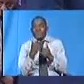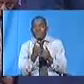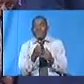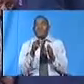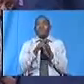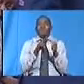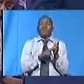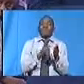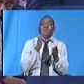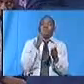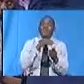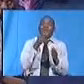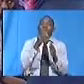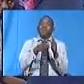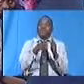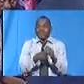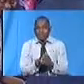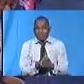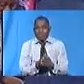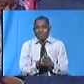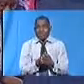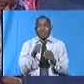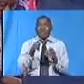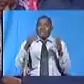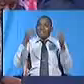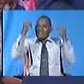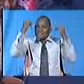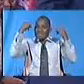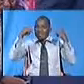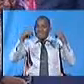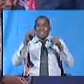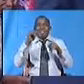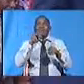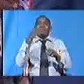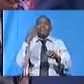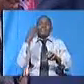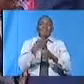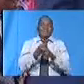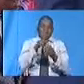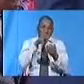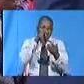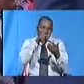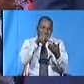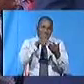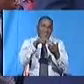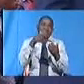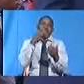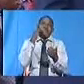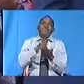prescribed forms? Wouldn't that save your lordship difficulties of looking at pink sheets and trying to read what is stated on those pink